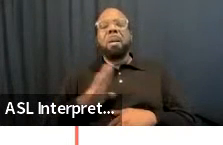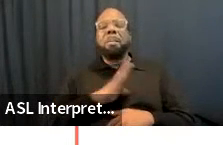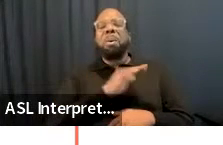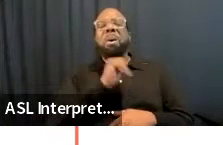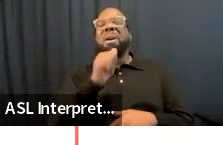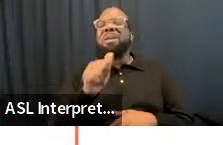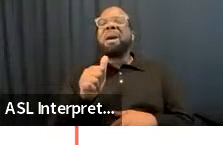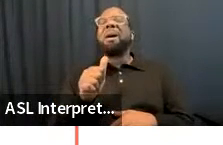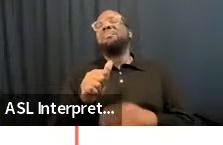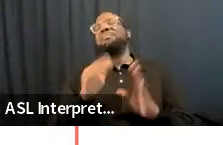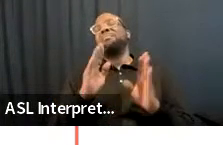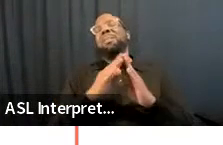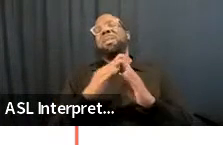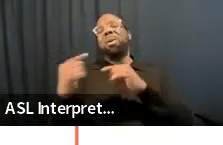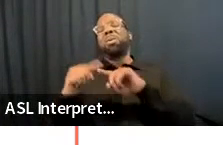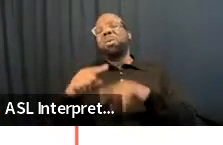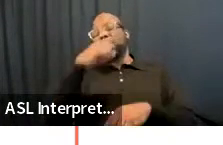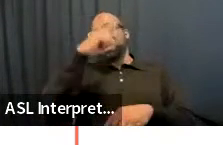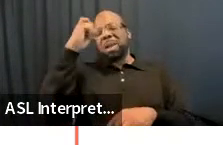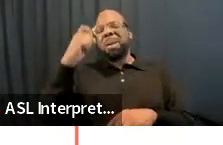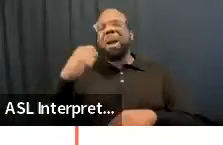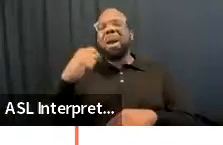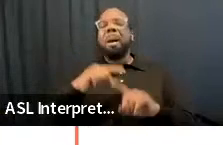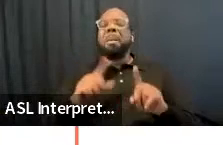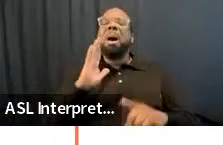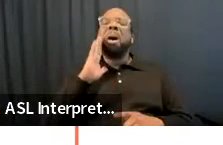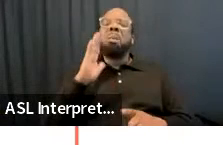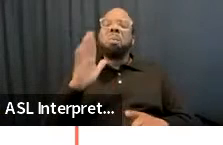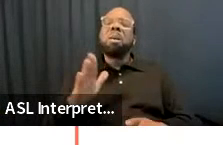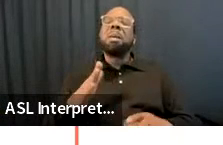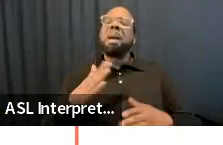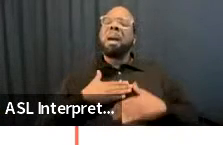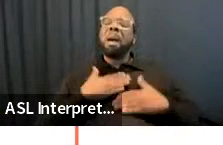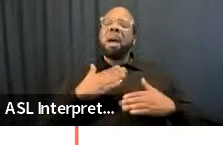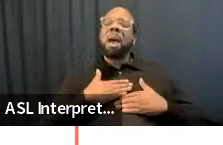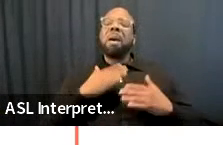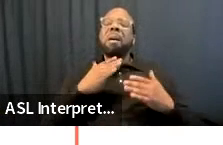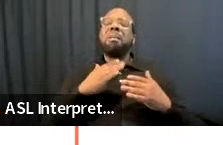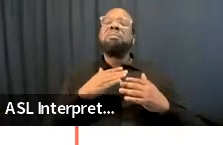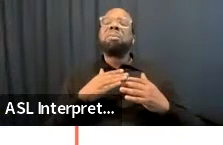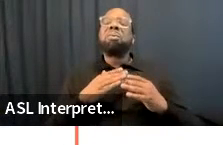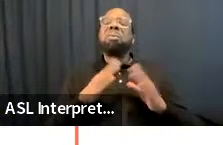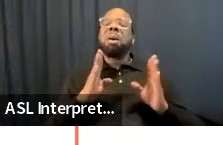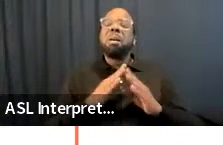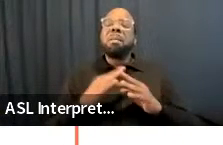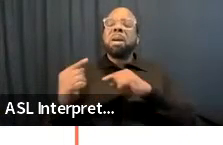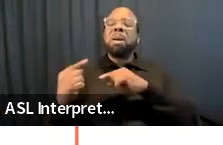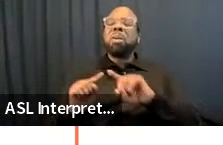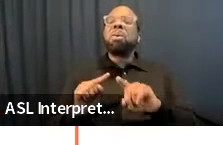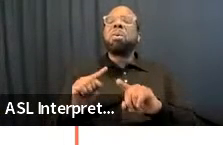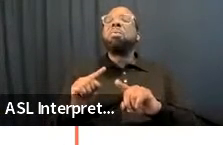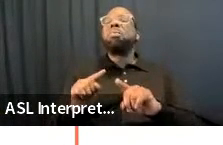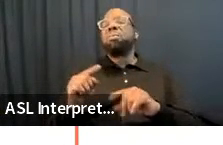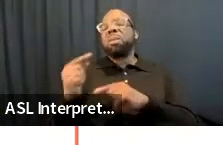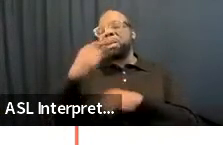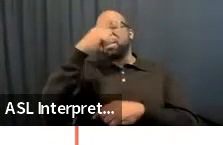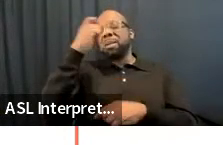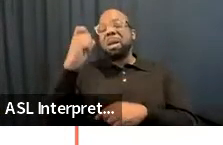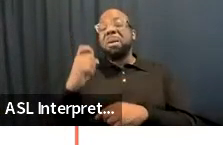summer as well. And that's not only for community boards, for any group or organization that would like to meet with